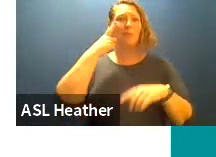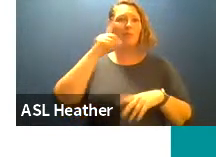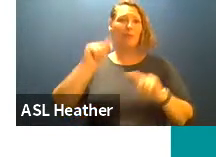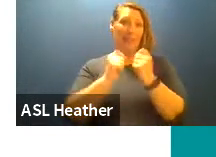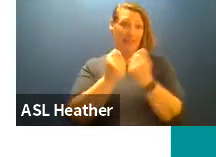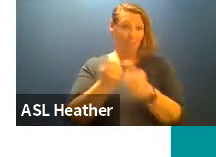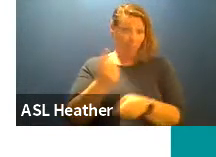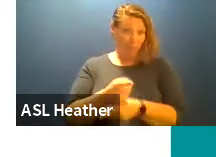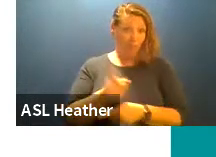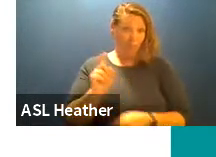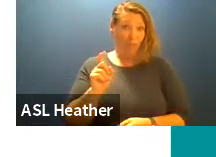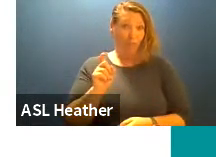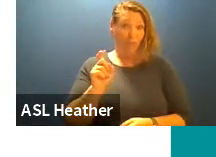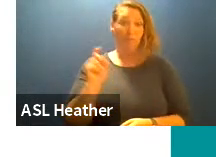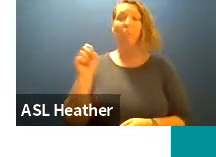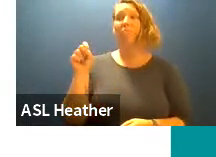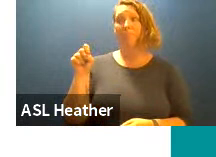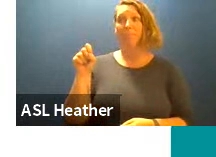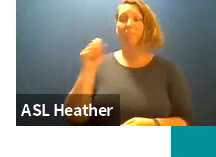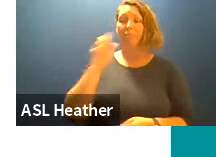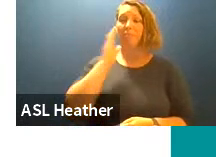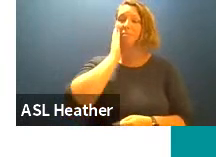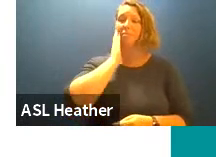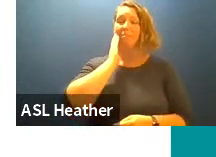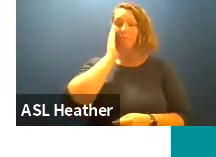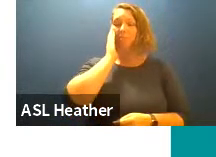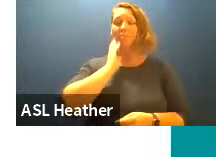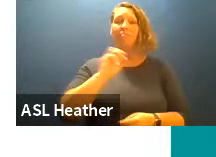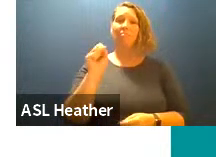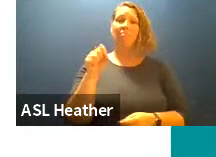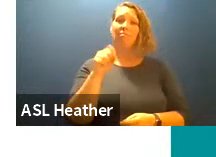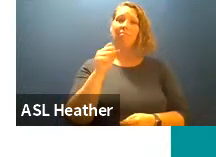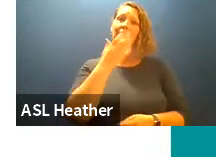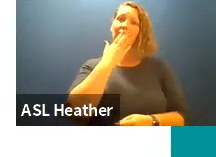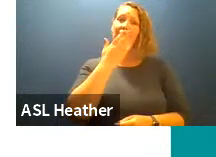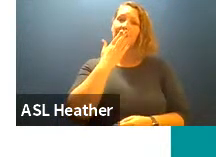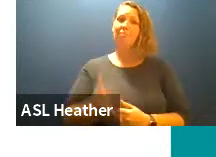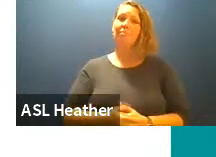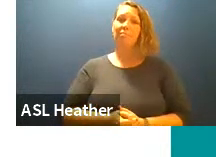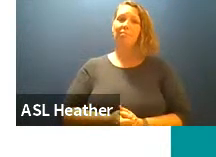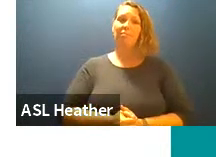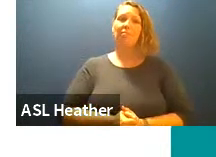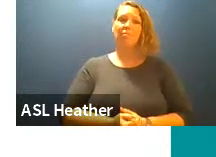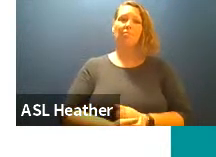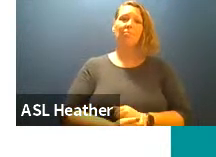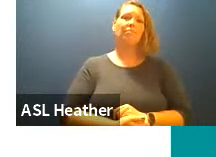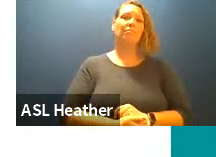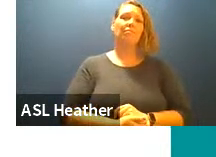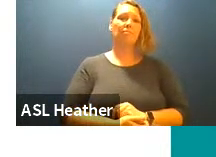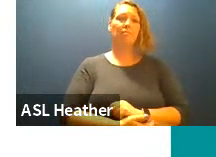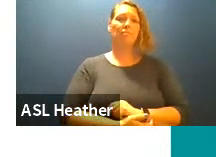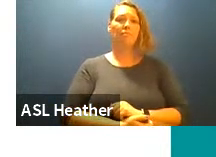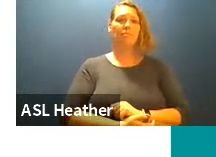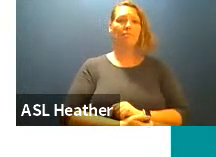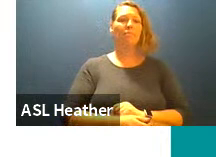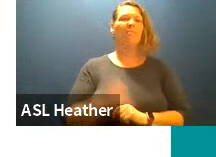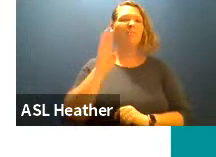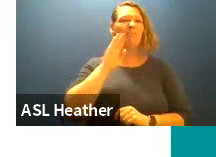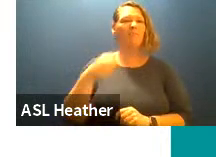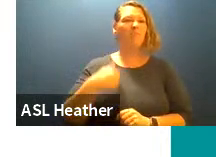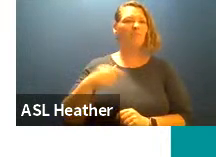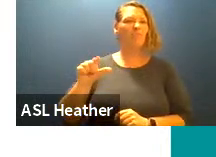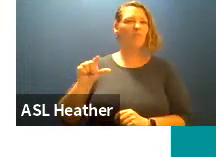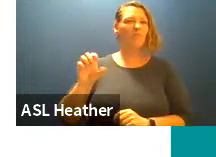right? For the leadership team here. Yeah, absolutely. Thank you. So Fernando, this is Greg